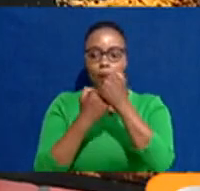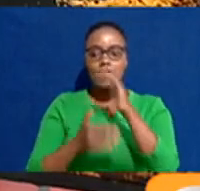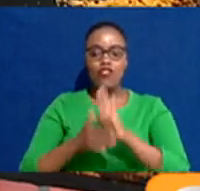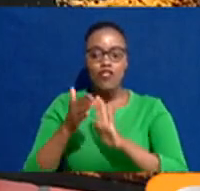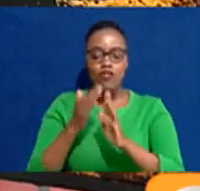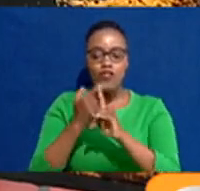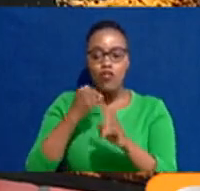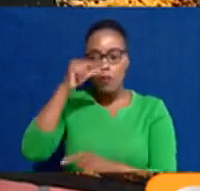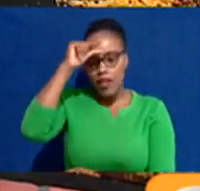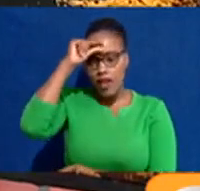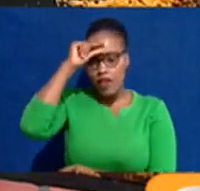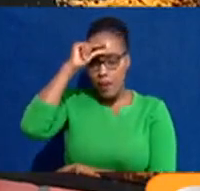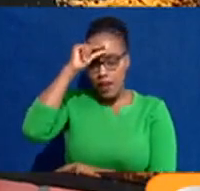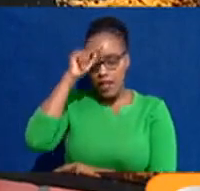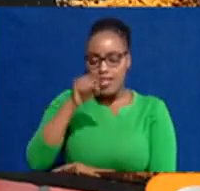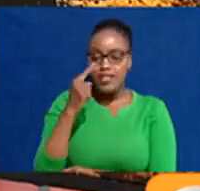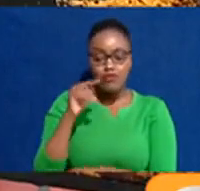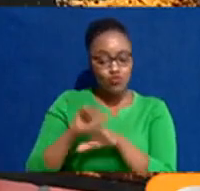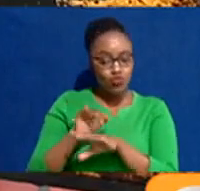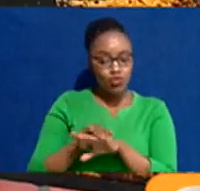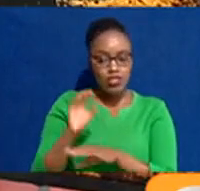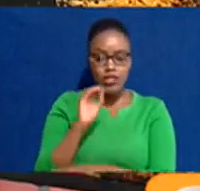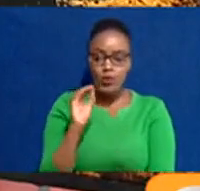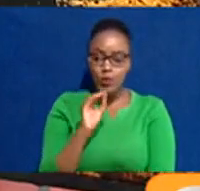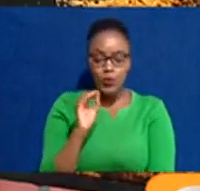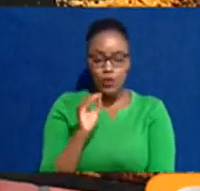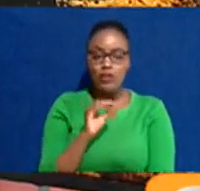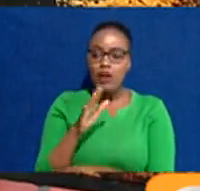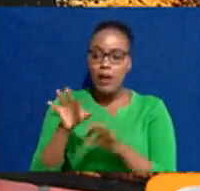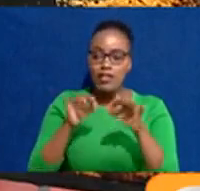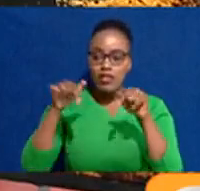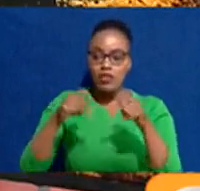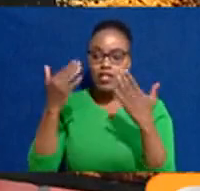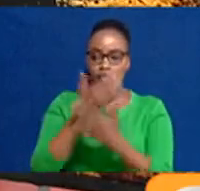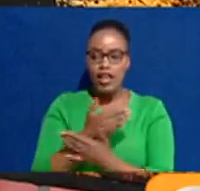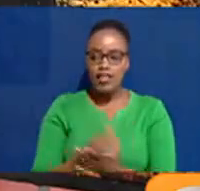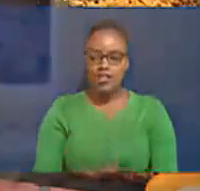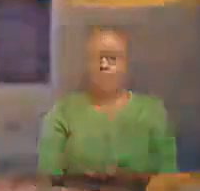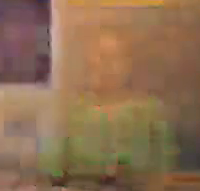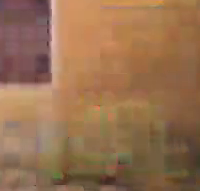from the government. It's not looking good, sadly. That's my explainer tonight.